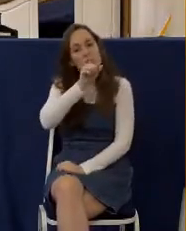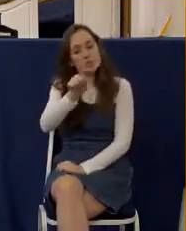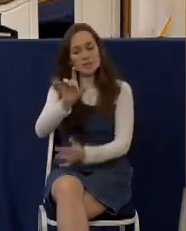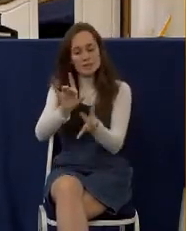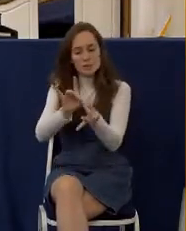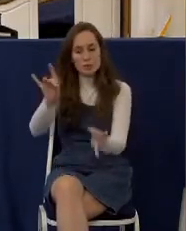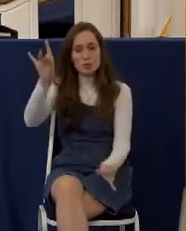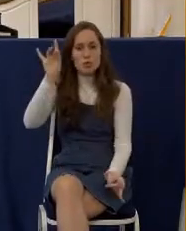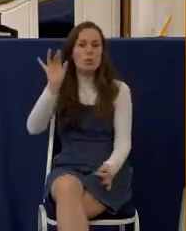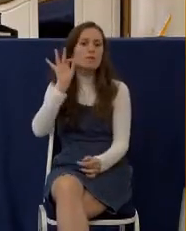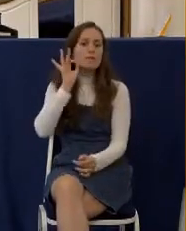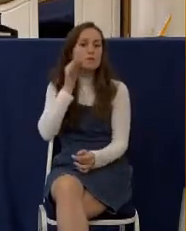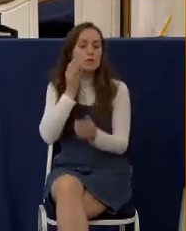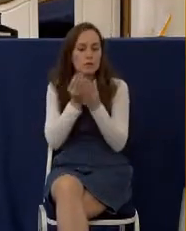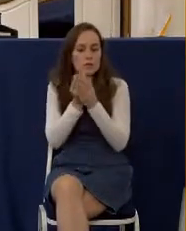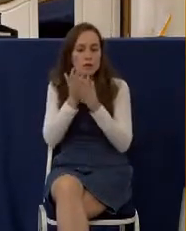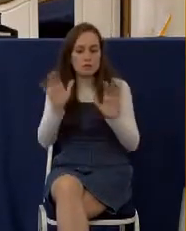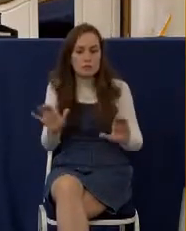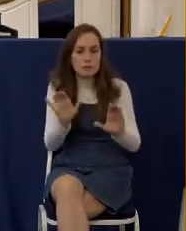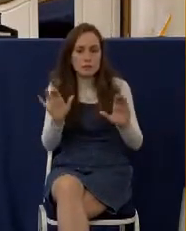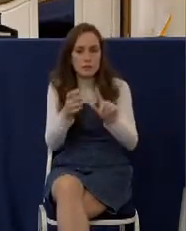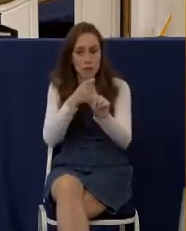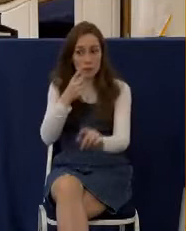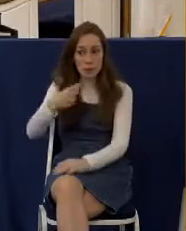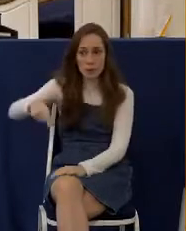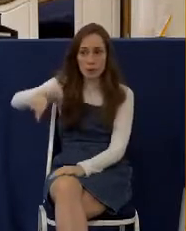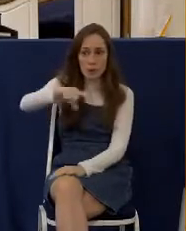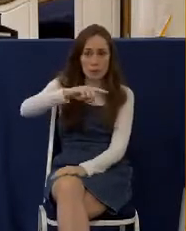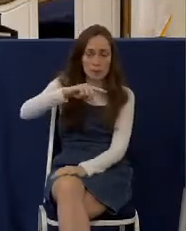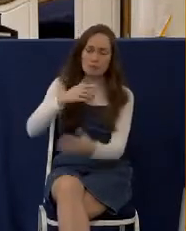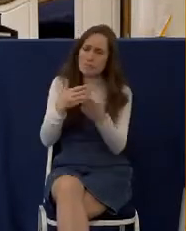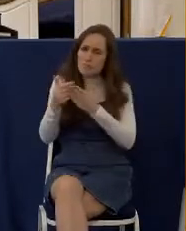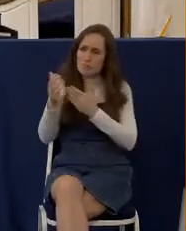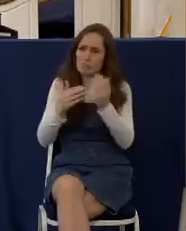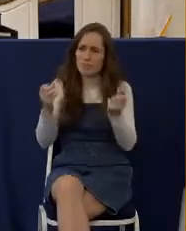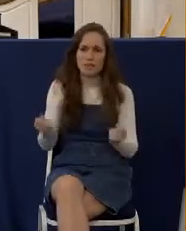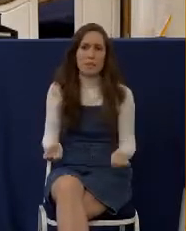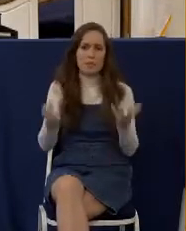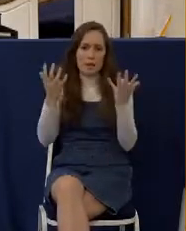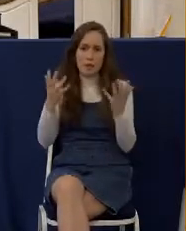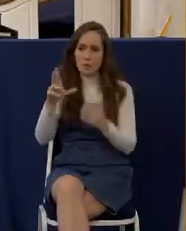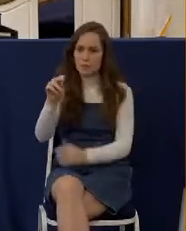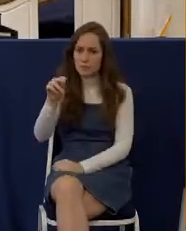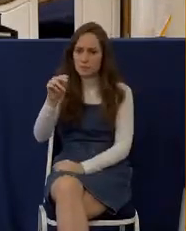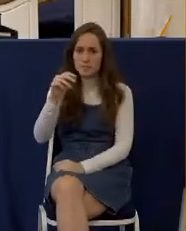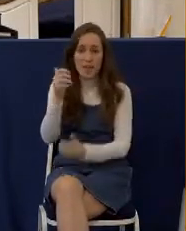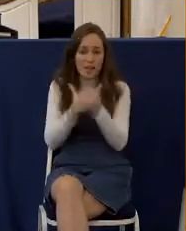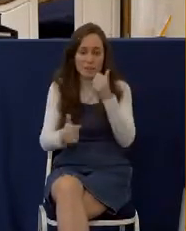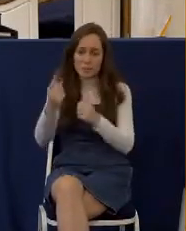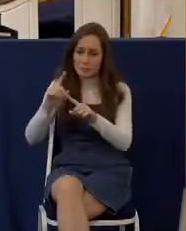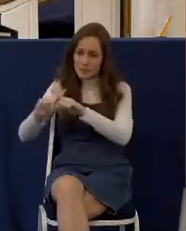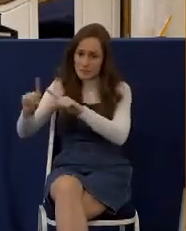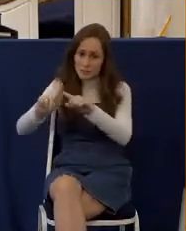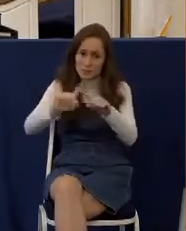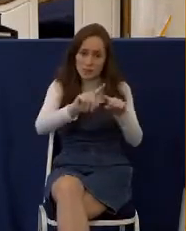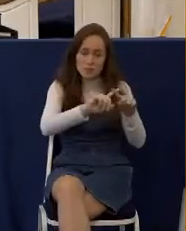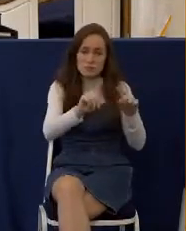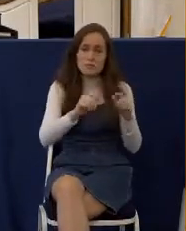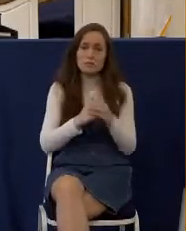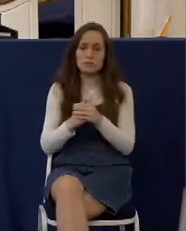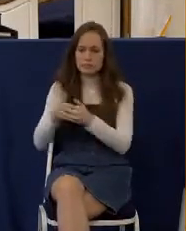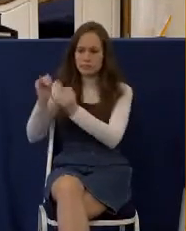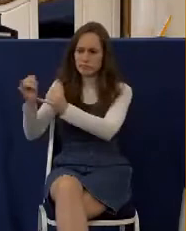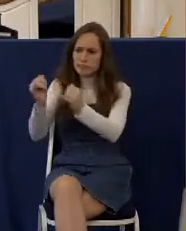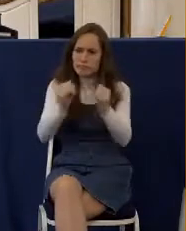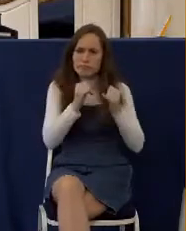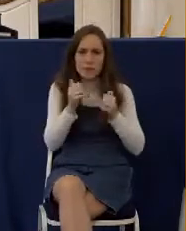you. And regardless of the amount, because everyone is different. You know, everyone,